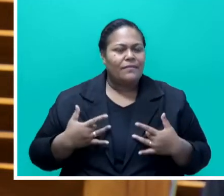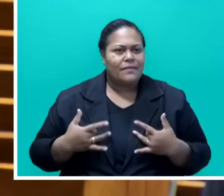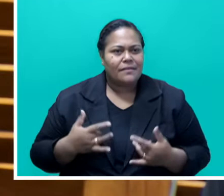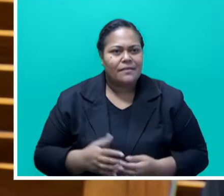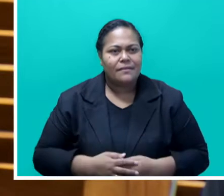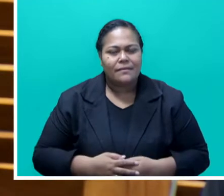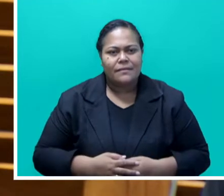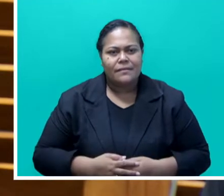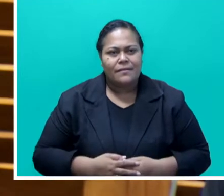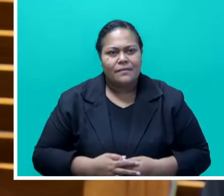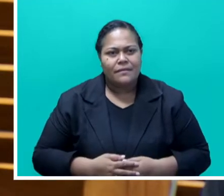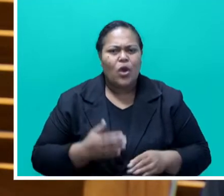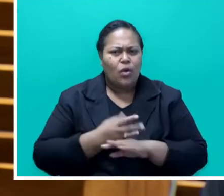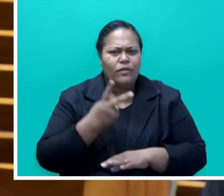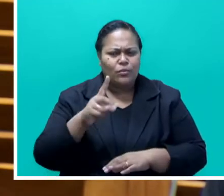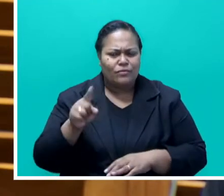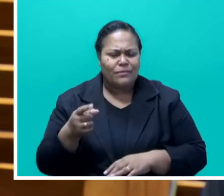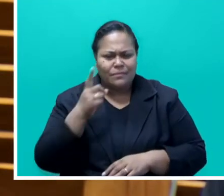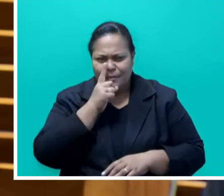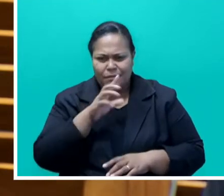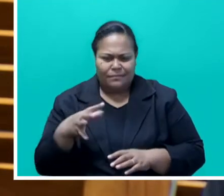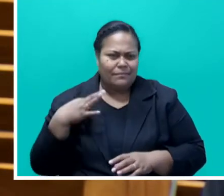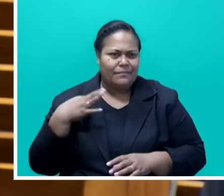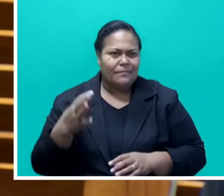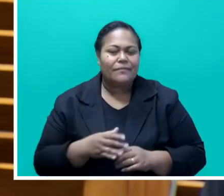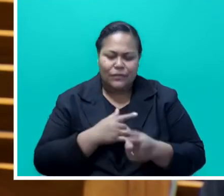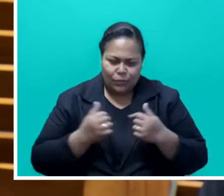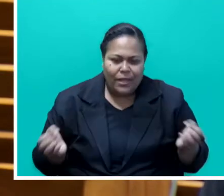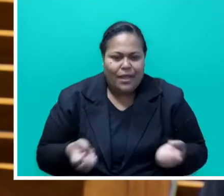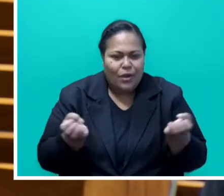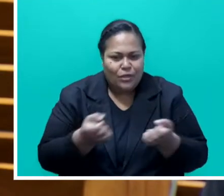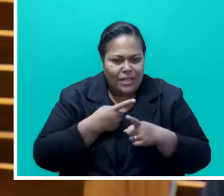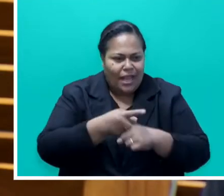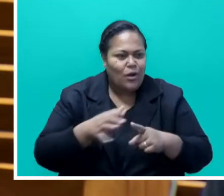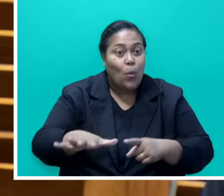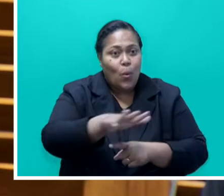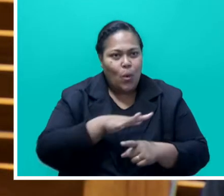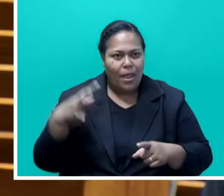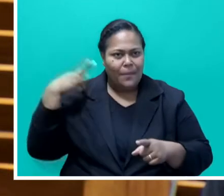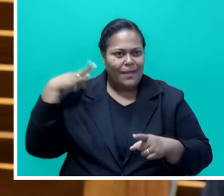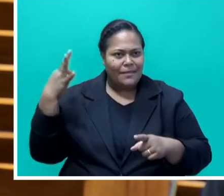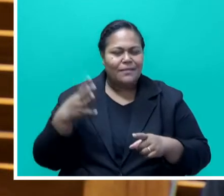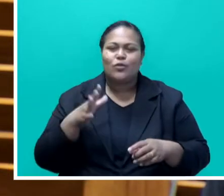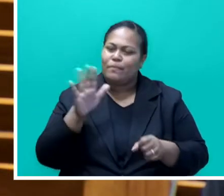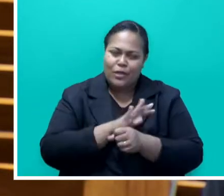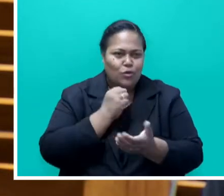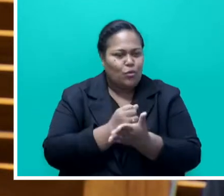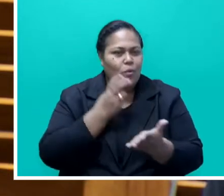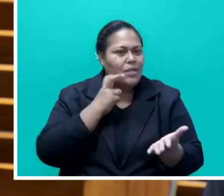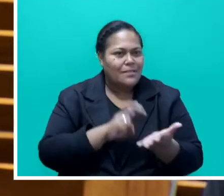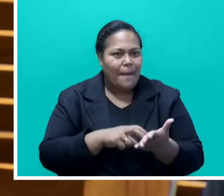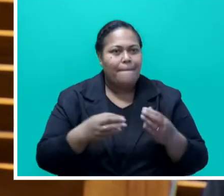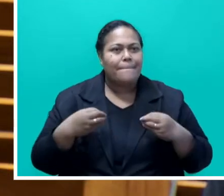odd livelihoods, sir. We're encouraging and guiding all the recipients and communities to formalize their business and to